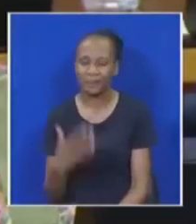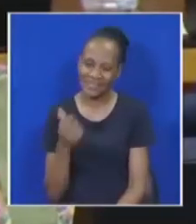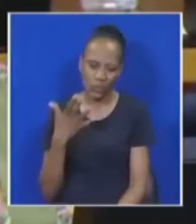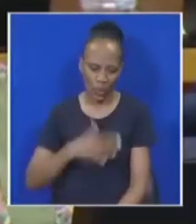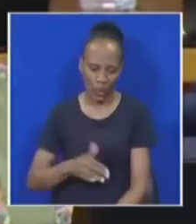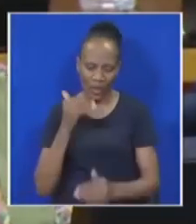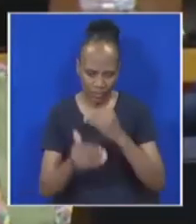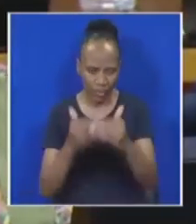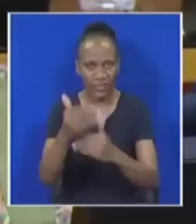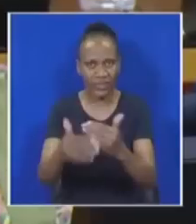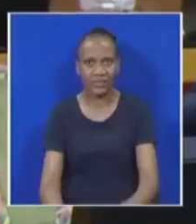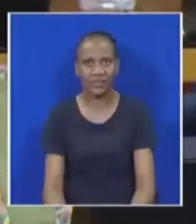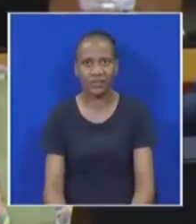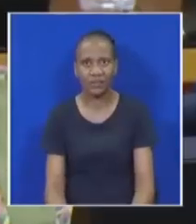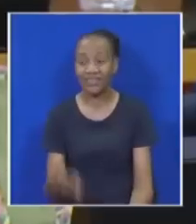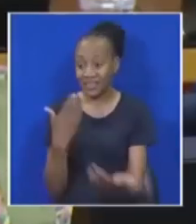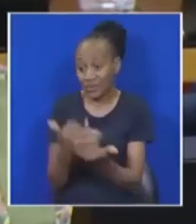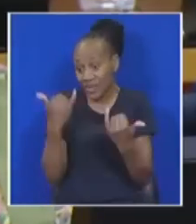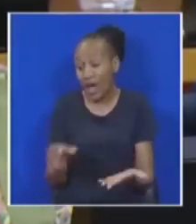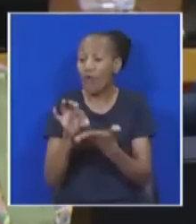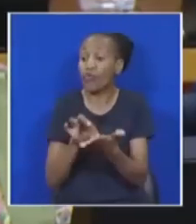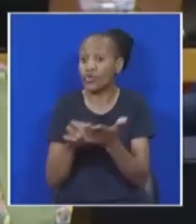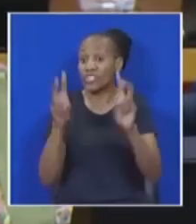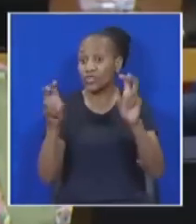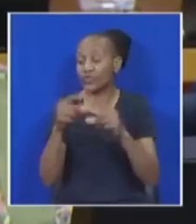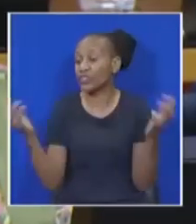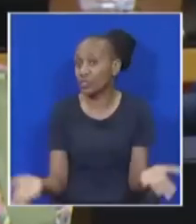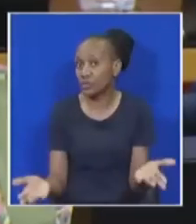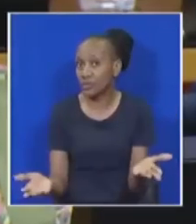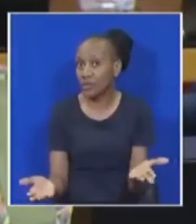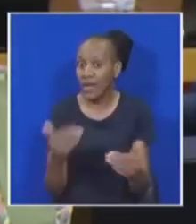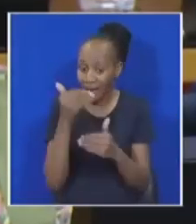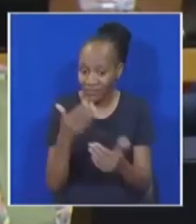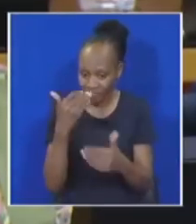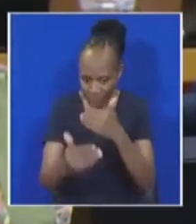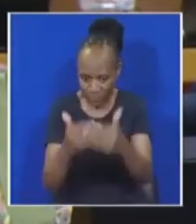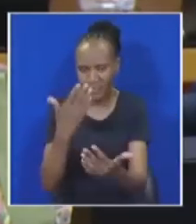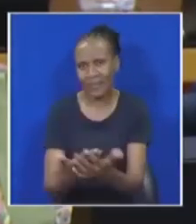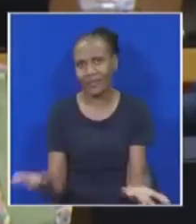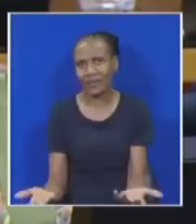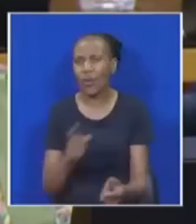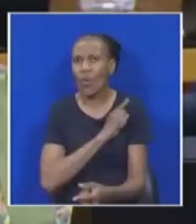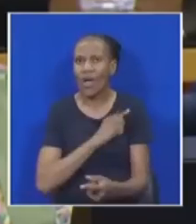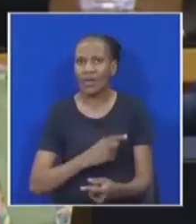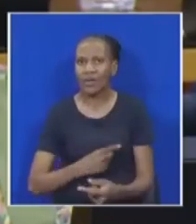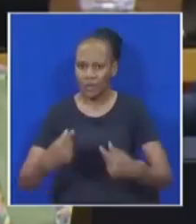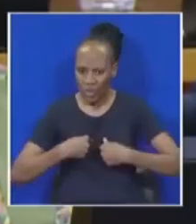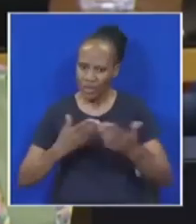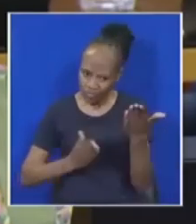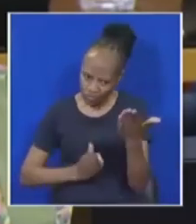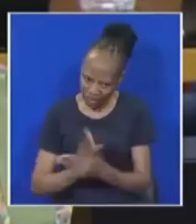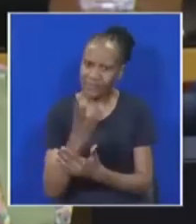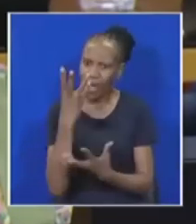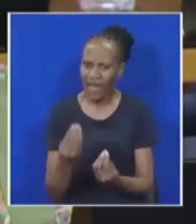would propose that we vote on this matter. For the sake of progress, because we also have rights